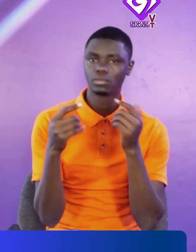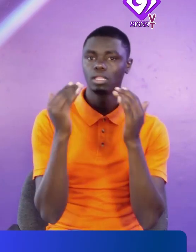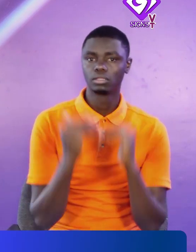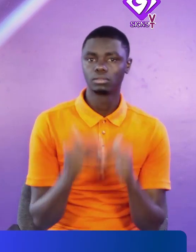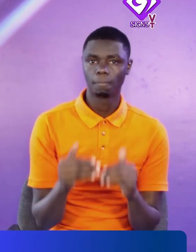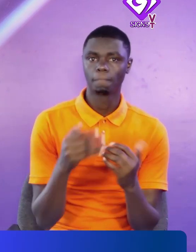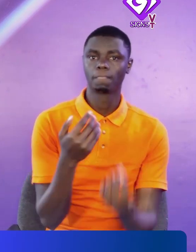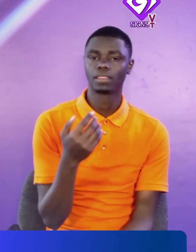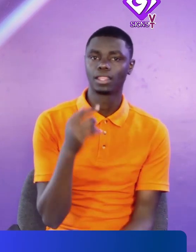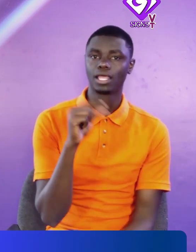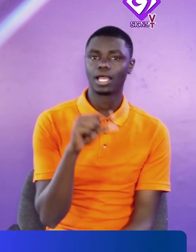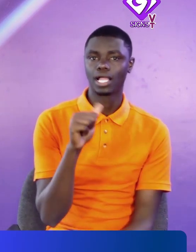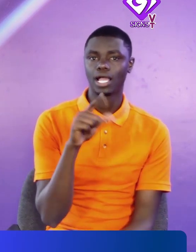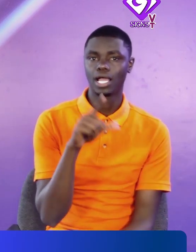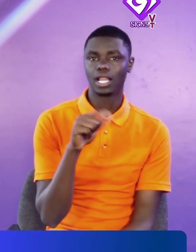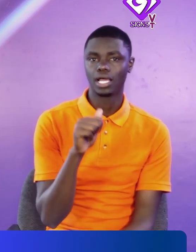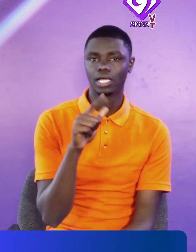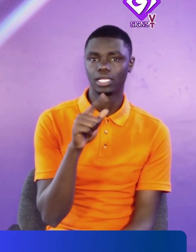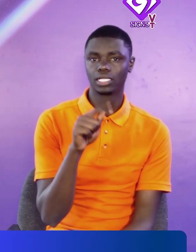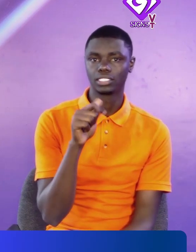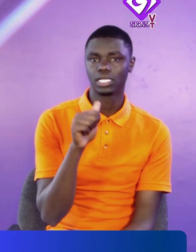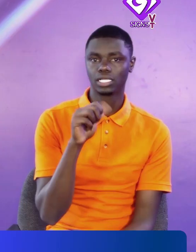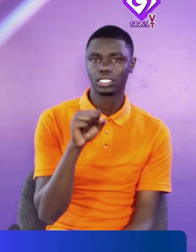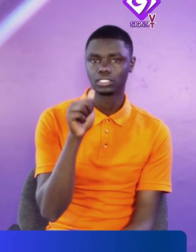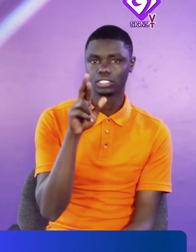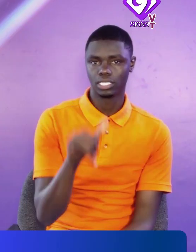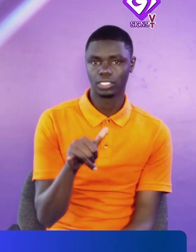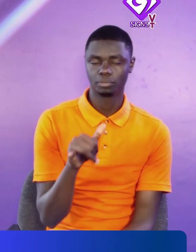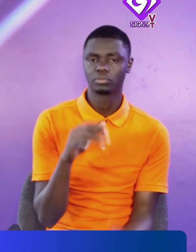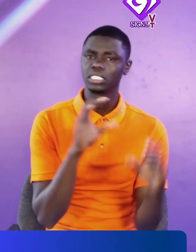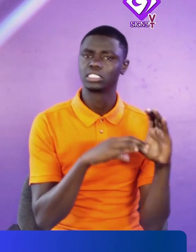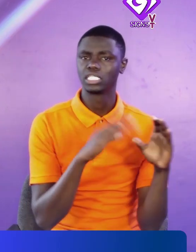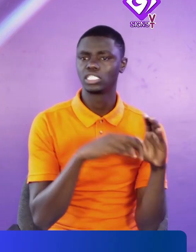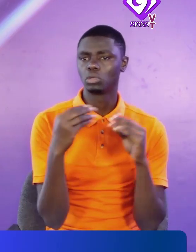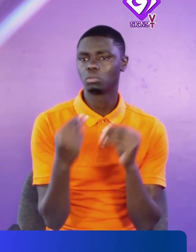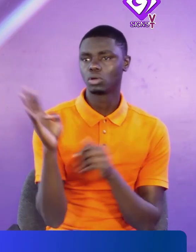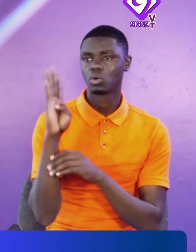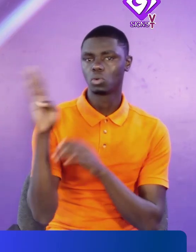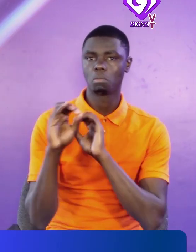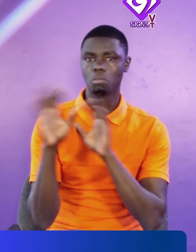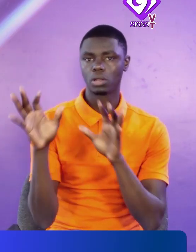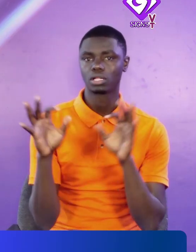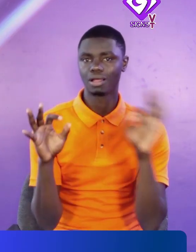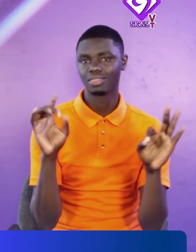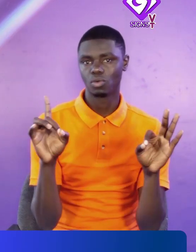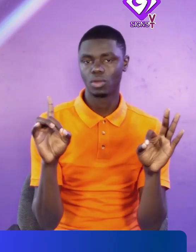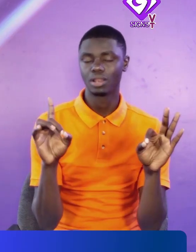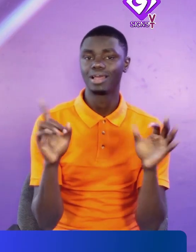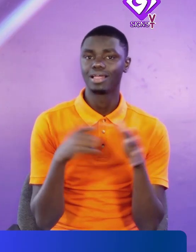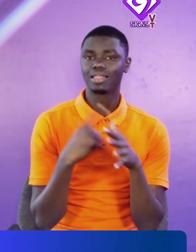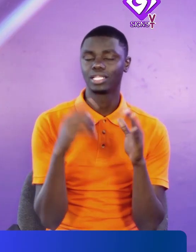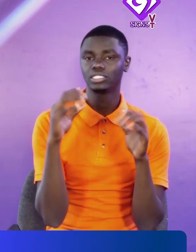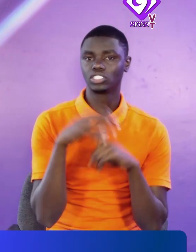Galatasaray Champions League. On the other hand, Chelsea walipigwa na Brighton 3-1, alafu Champions League walipiga